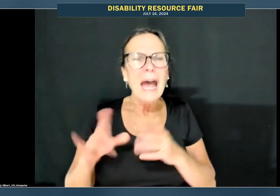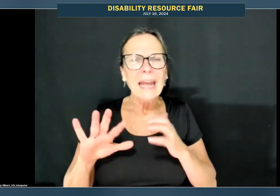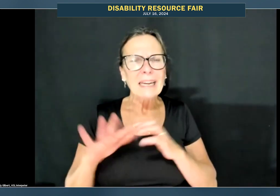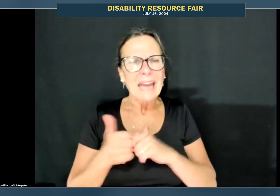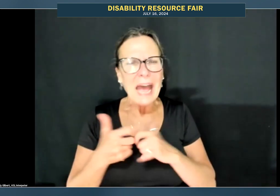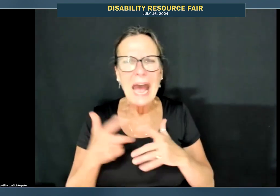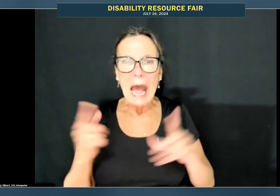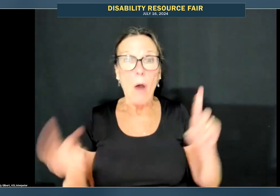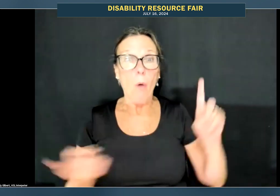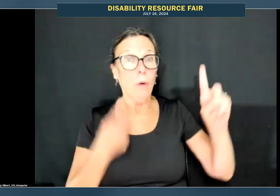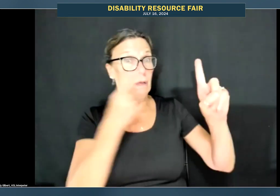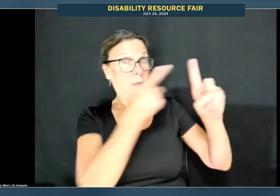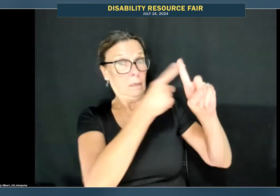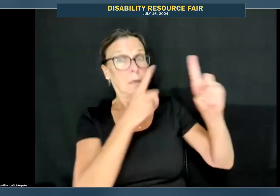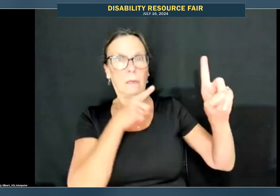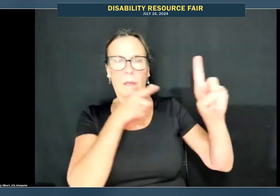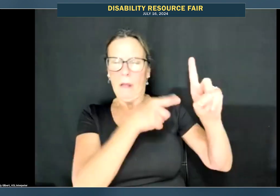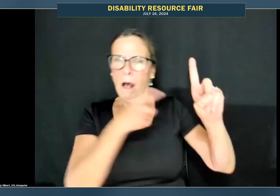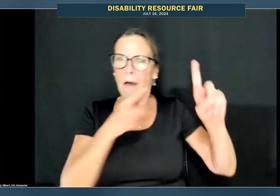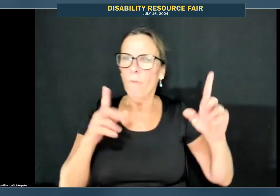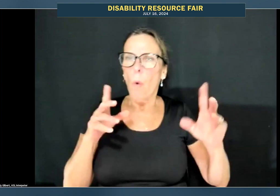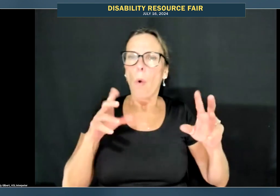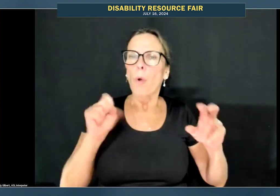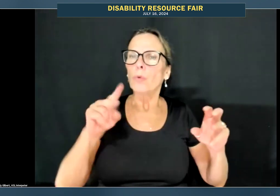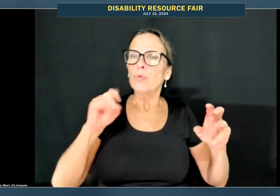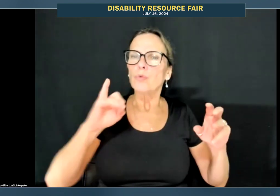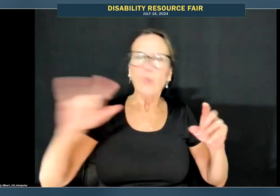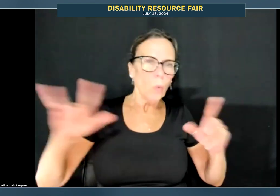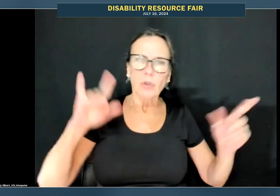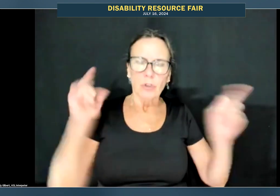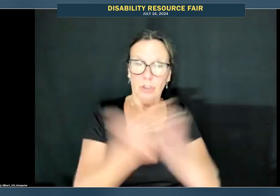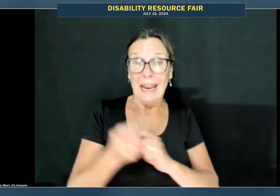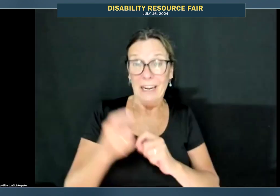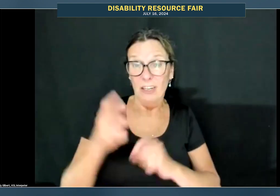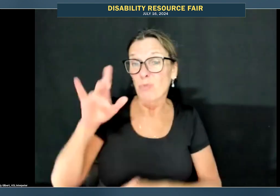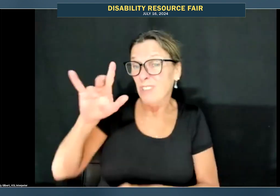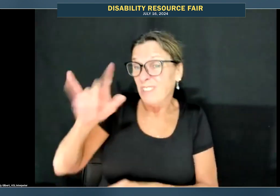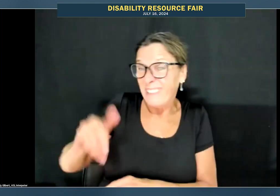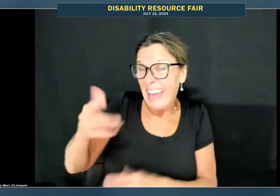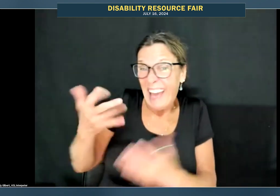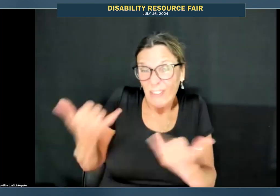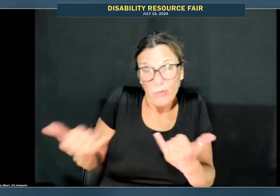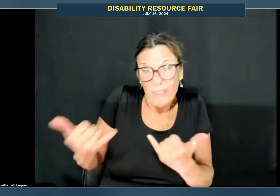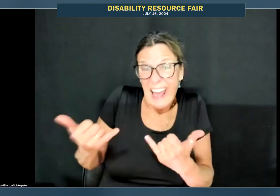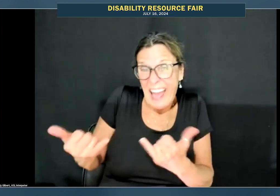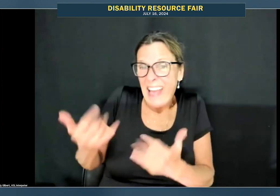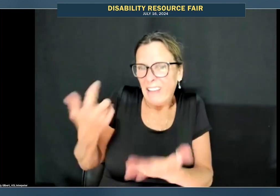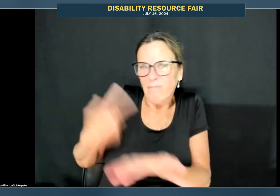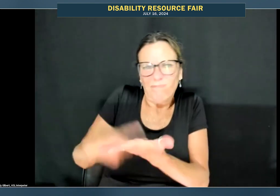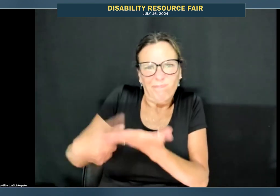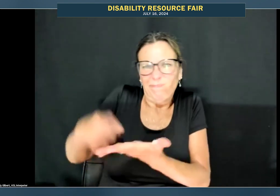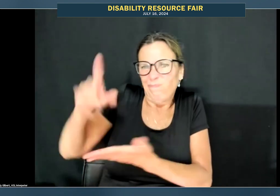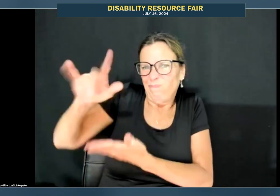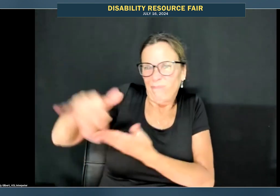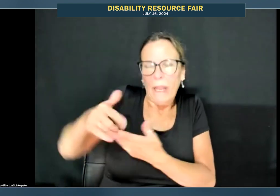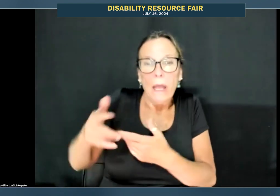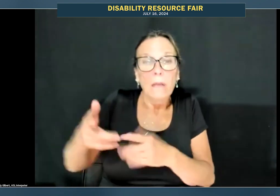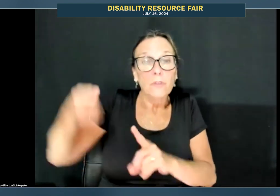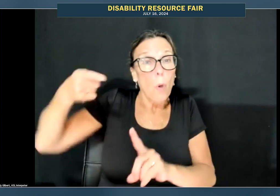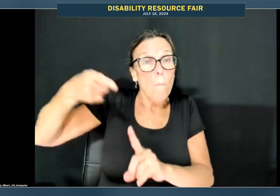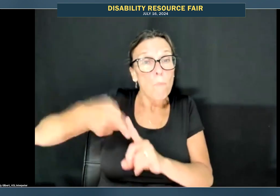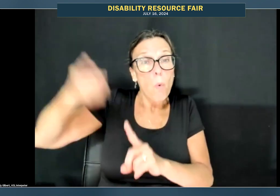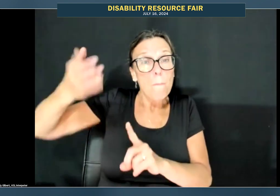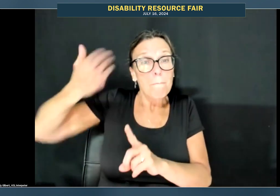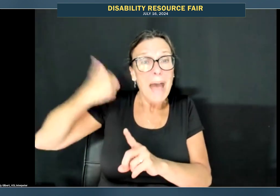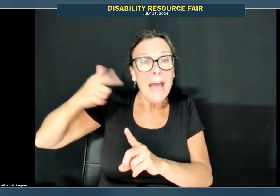driving social change, which we've heard a lot about today. So, at that point in 2016,